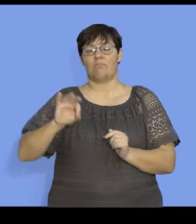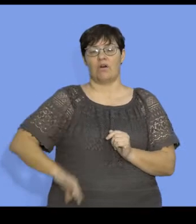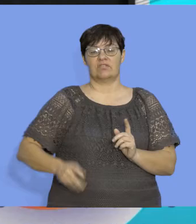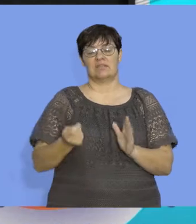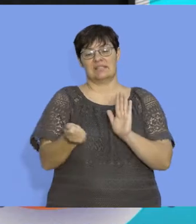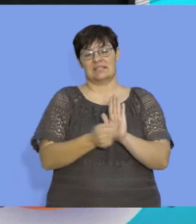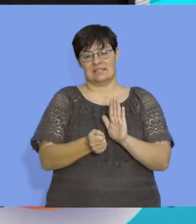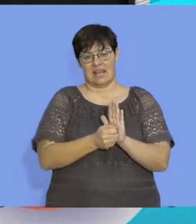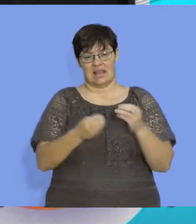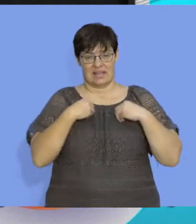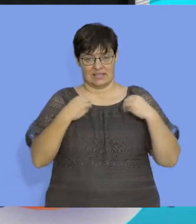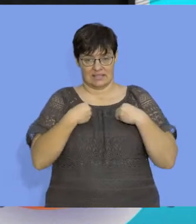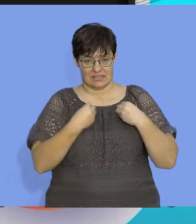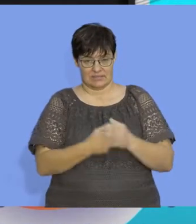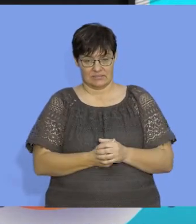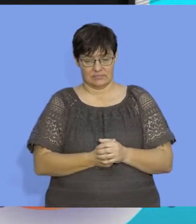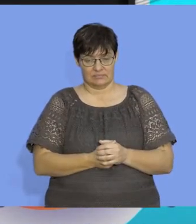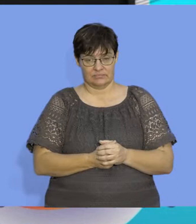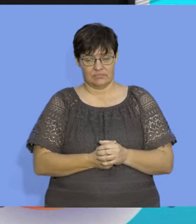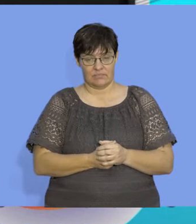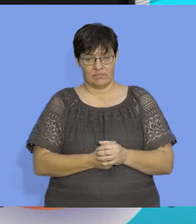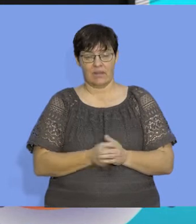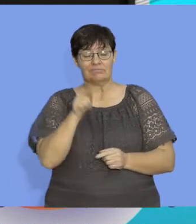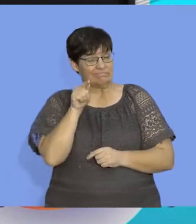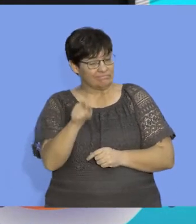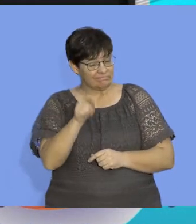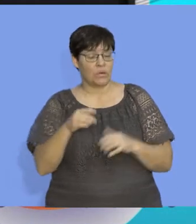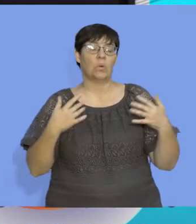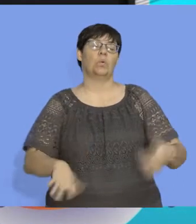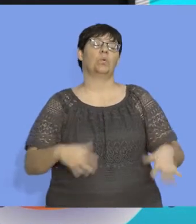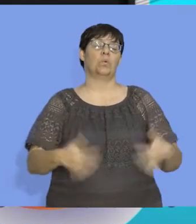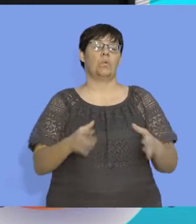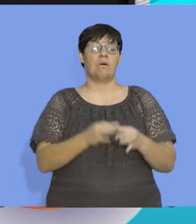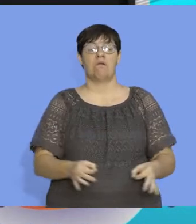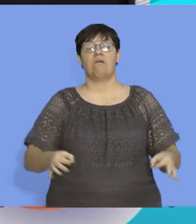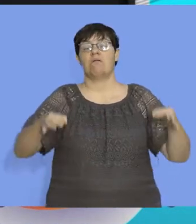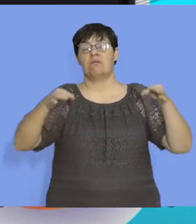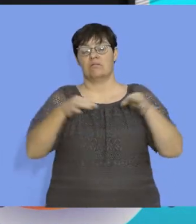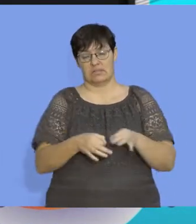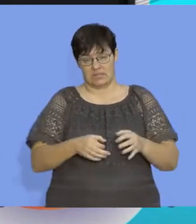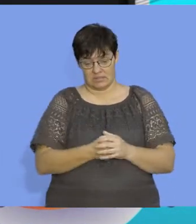is very, very, very important when you take into consideration what goes where.